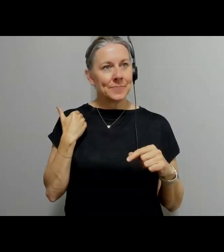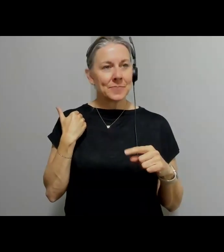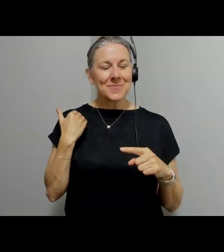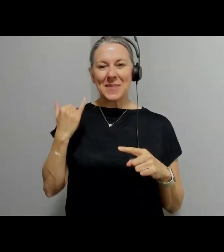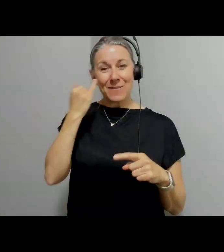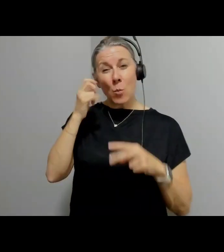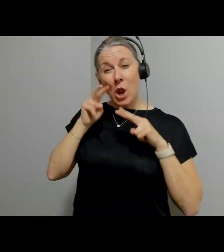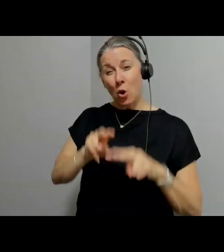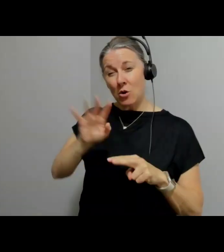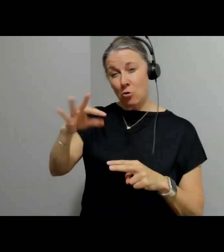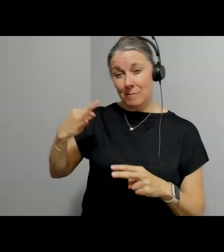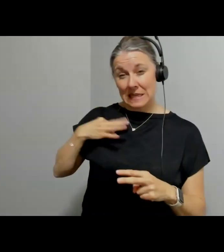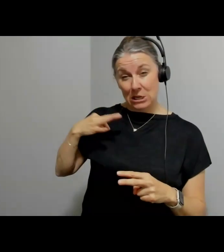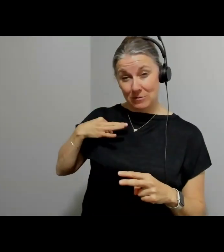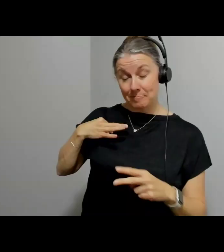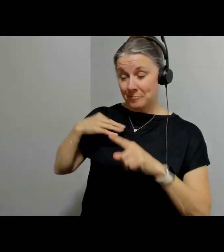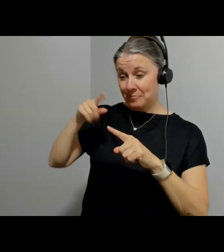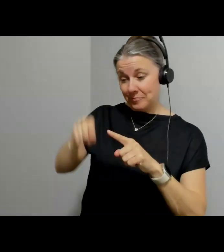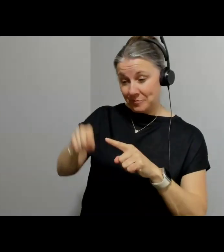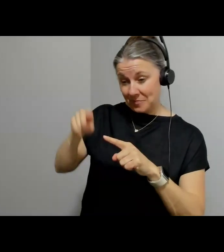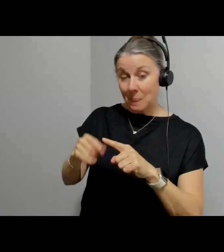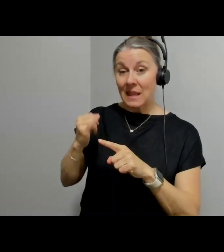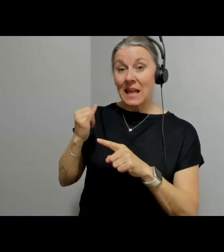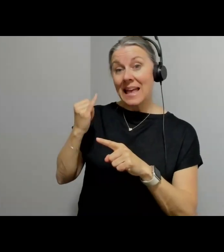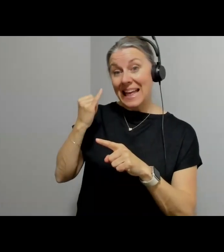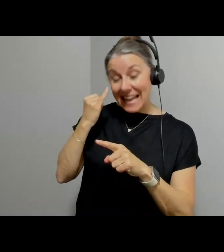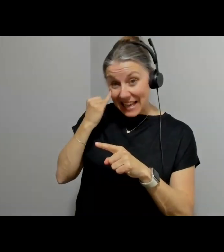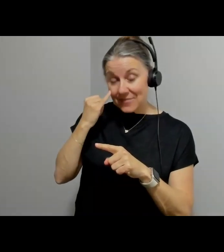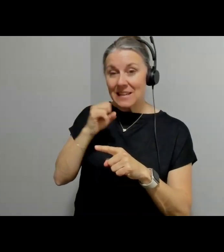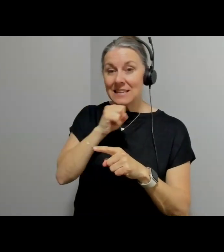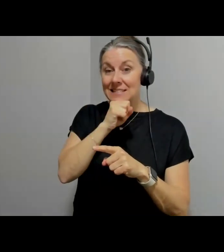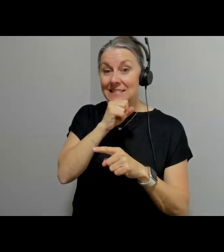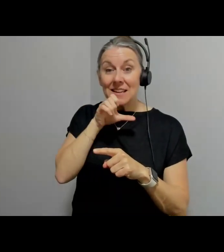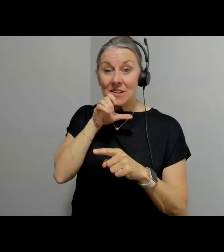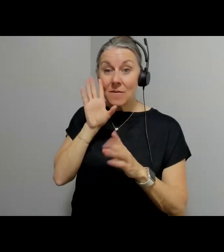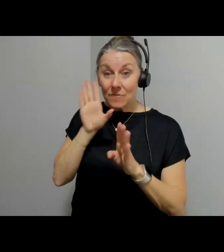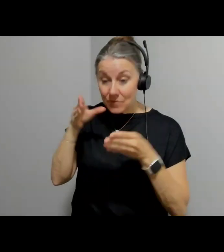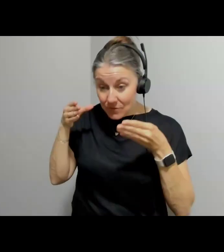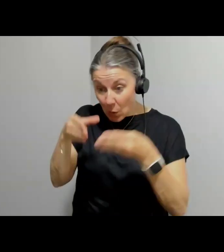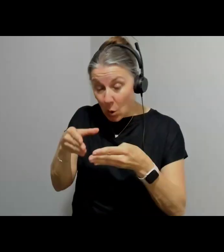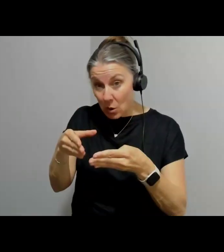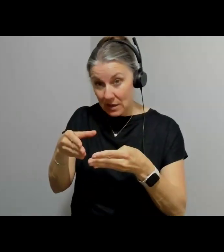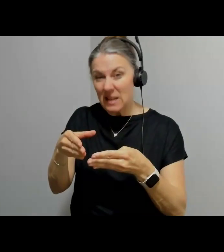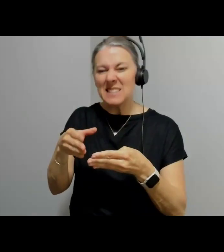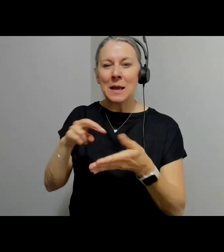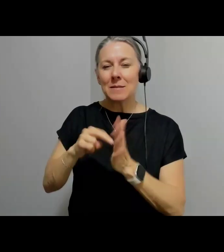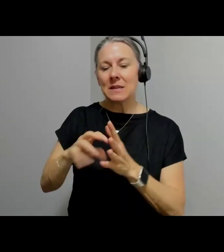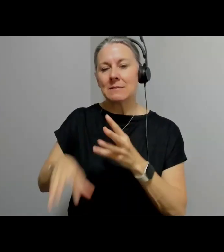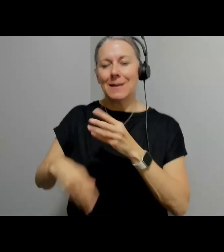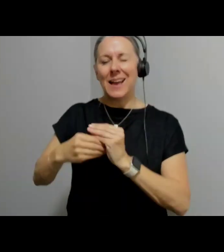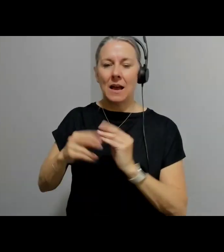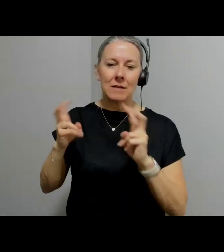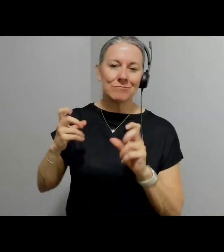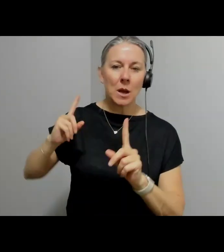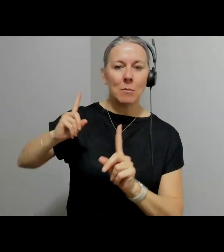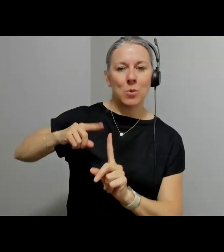for organizations that have seniors at the center of it. So seniors are part of their mission, part of their values,